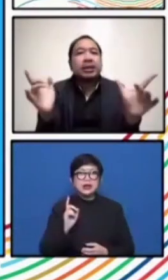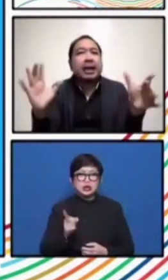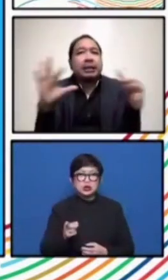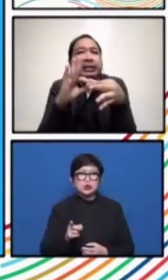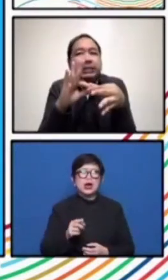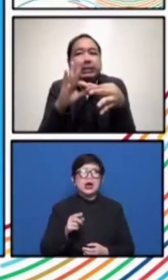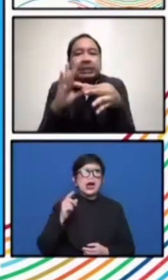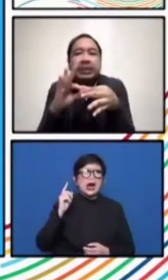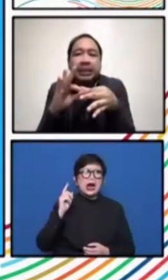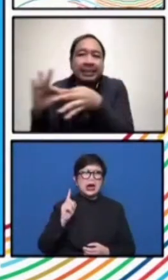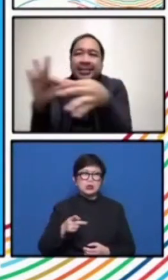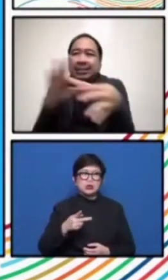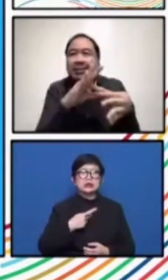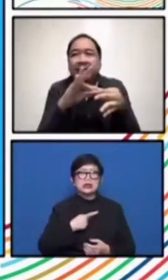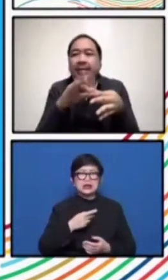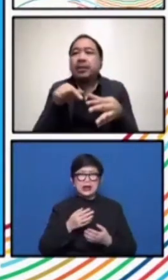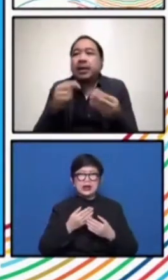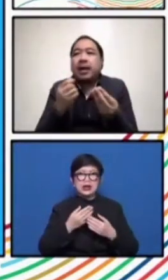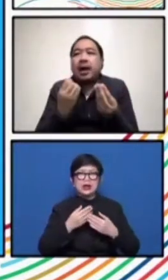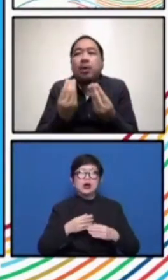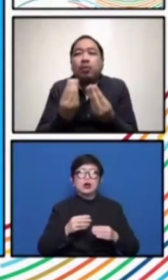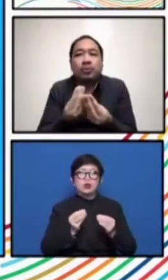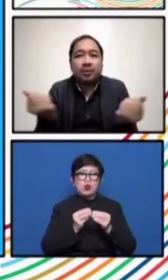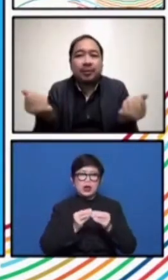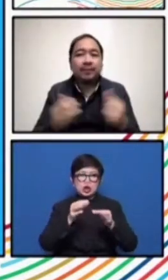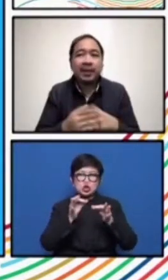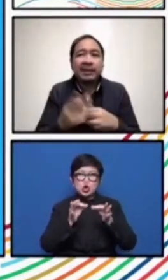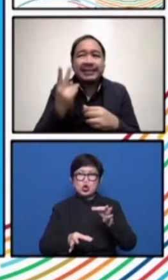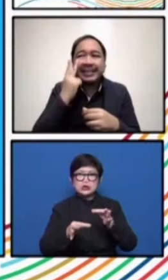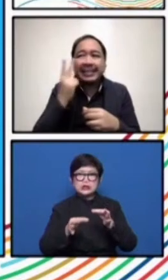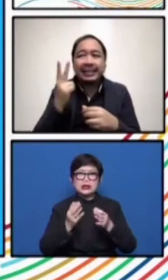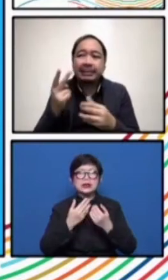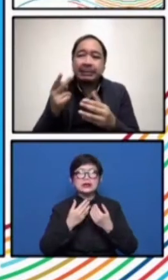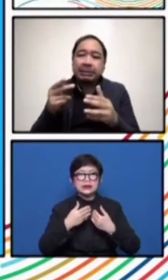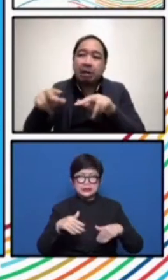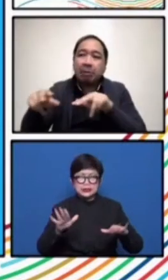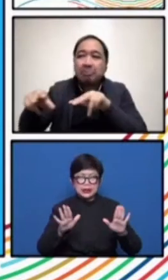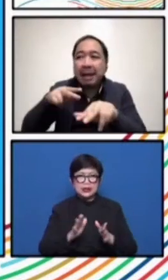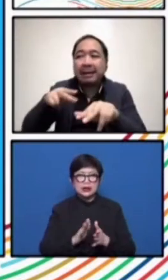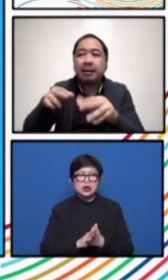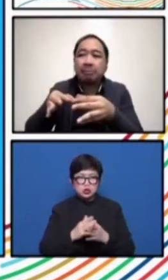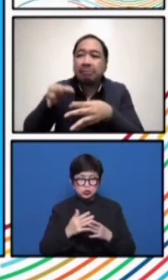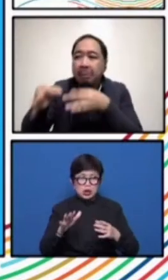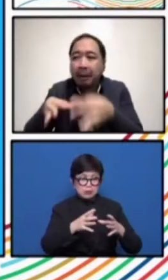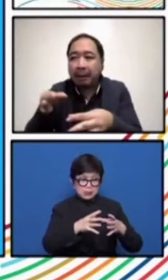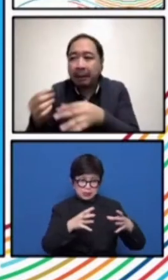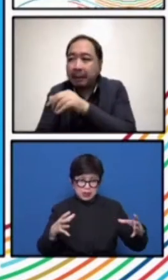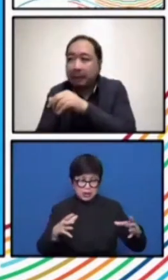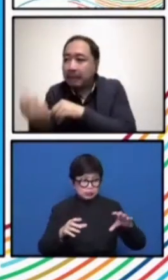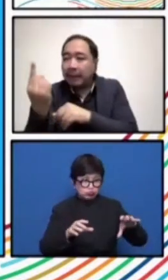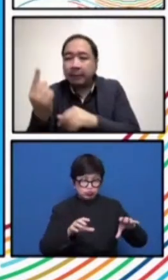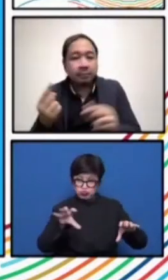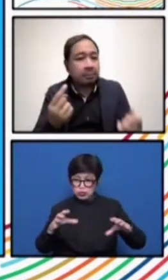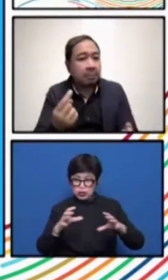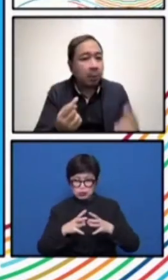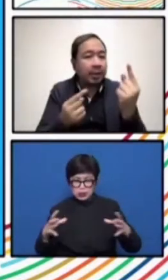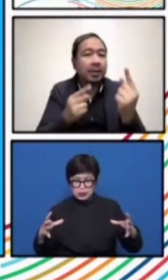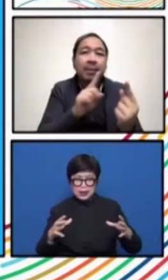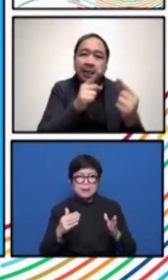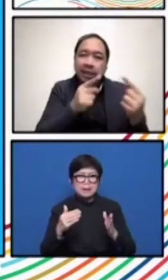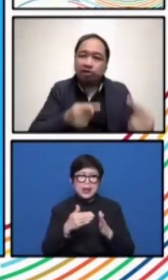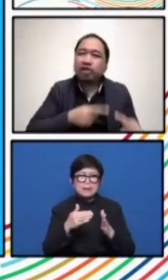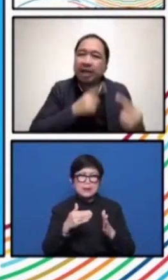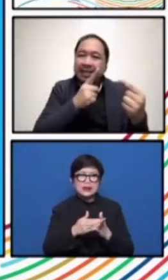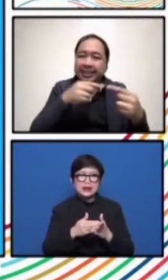solve we see emerging initiative here and there the challenges they are often local and we need this kind of